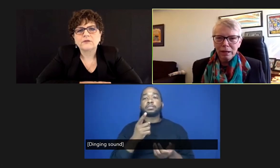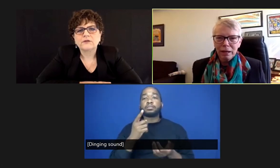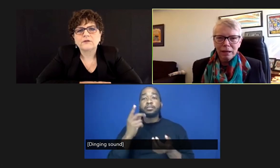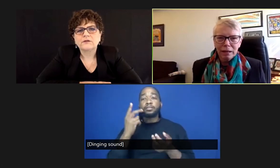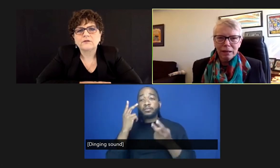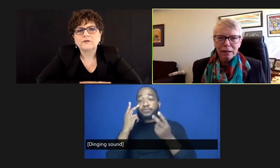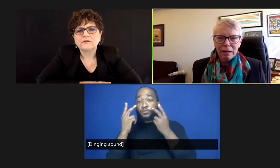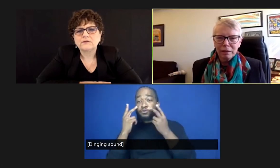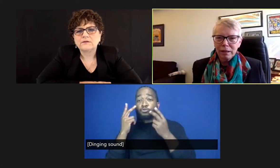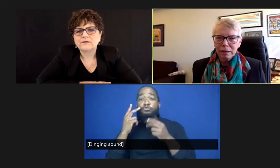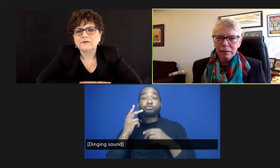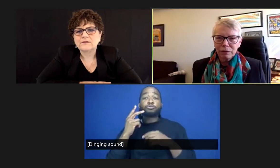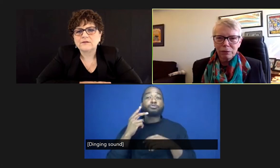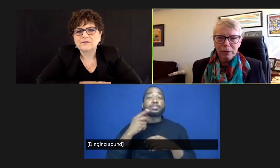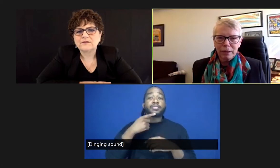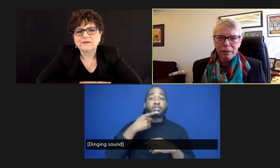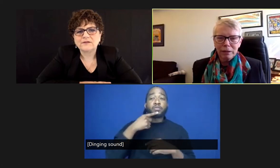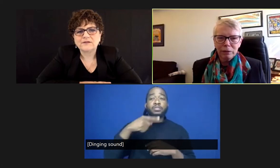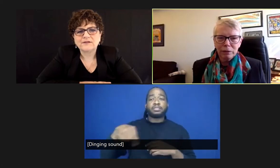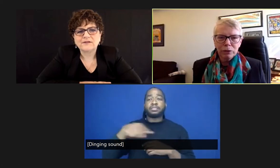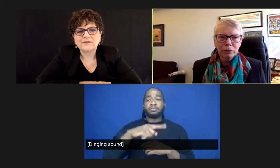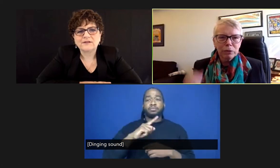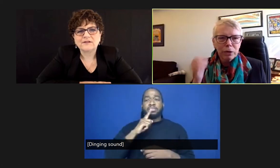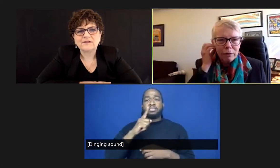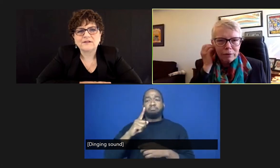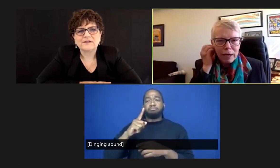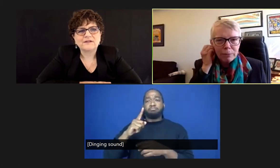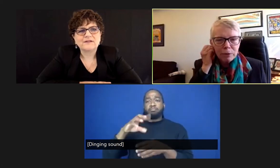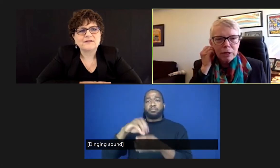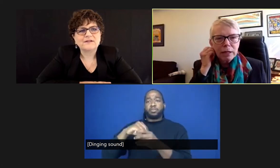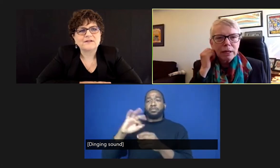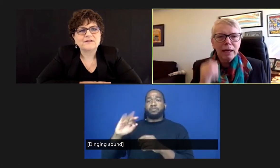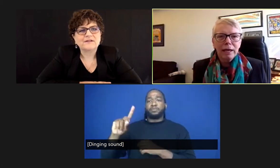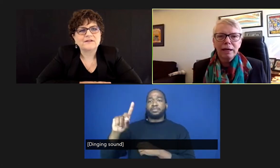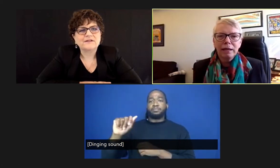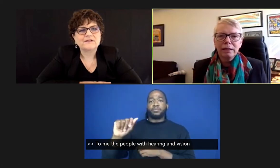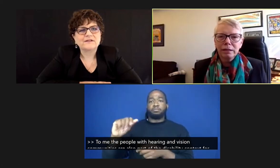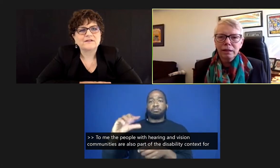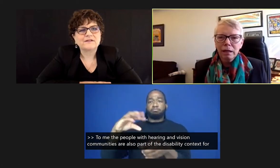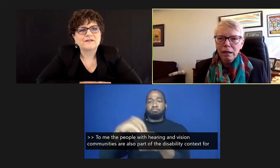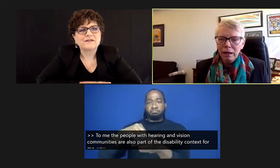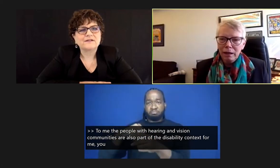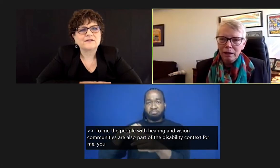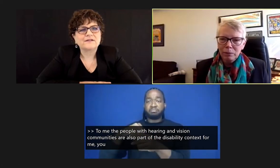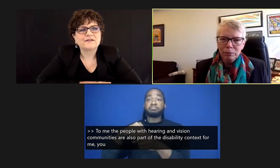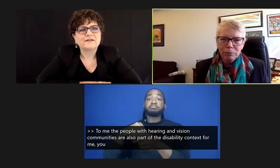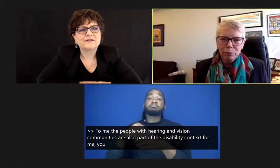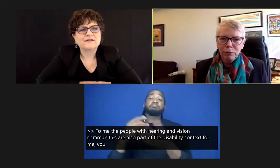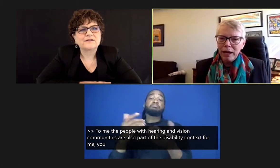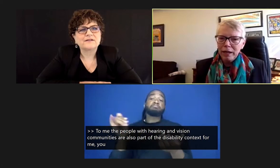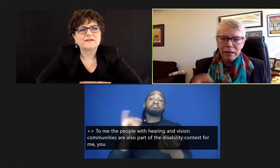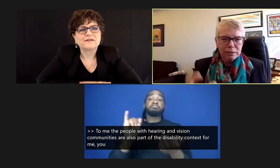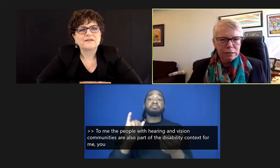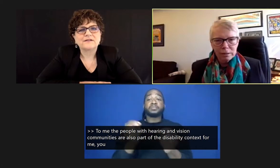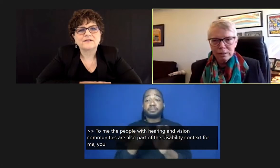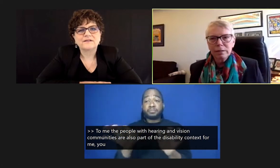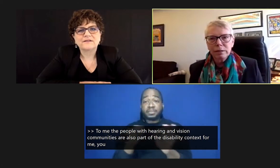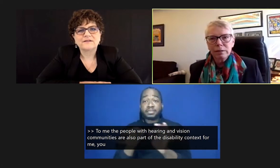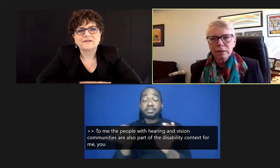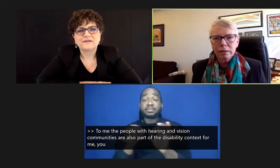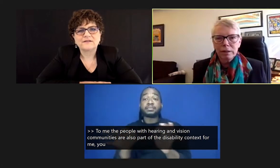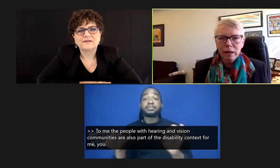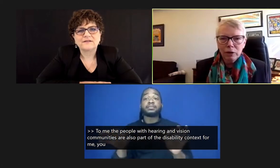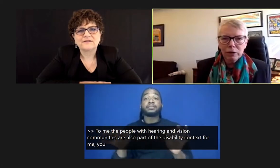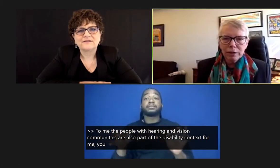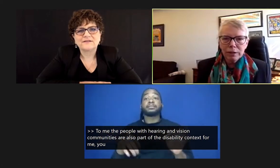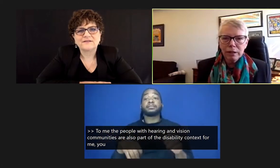disability context for me. You know, in terms of captioning and providing assistance,